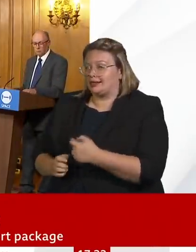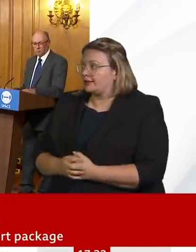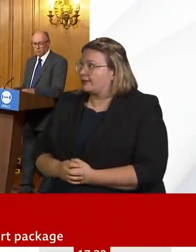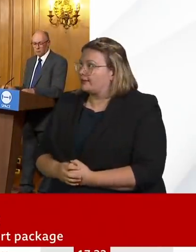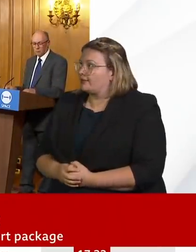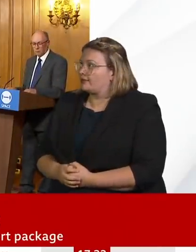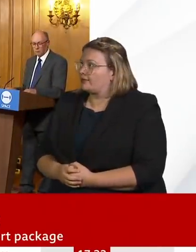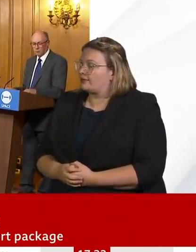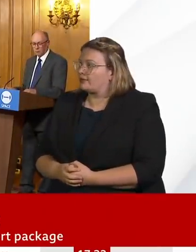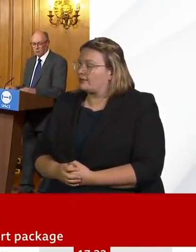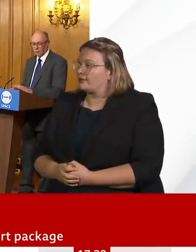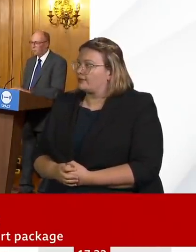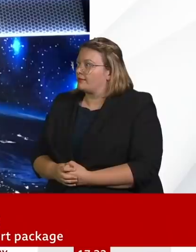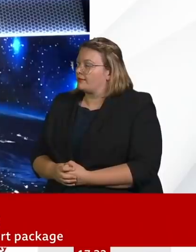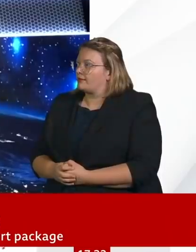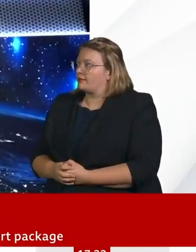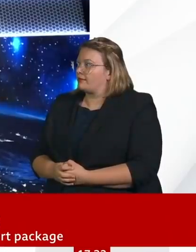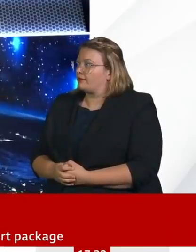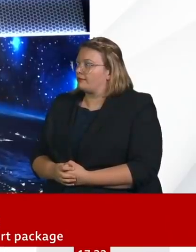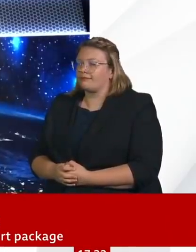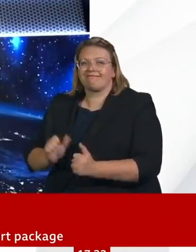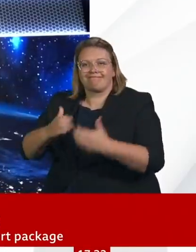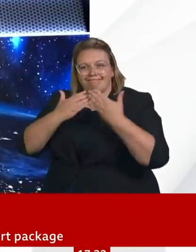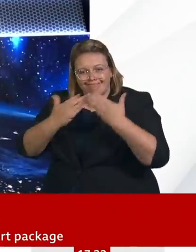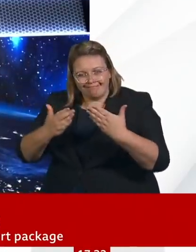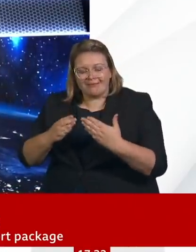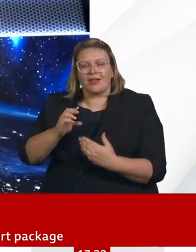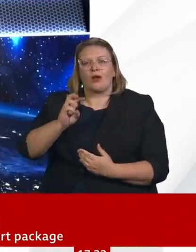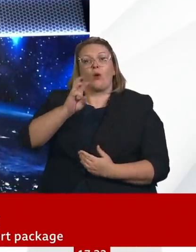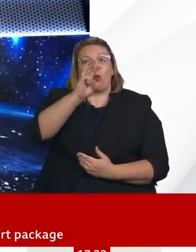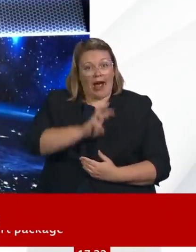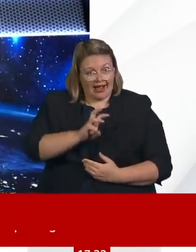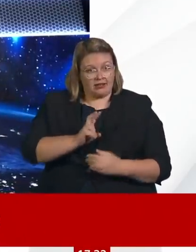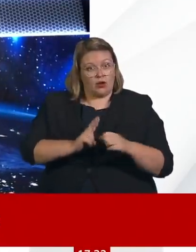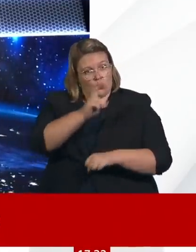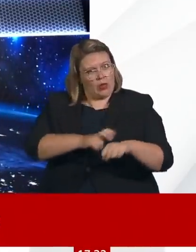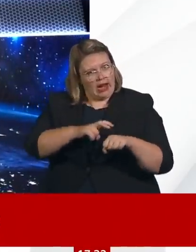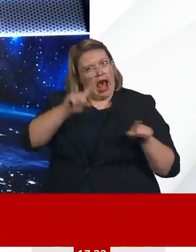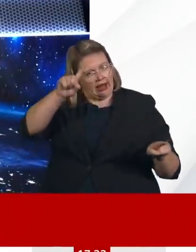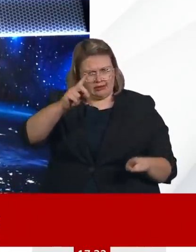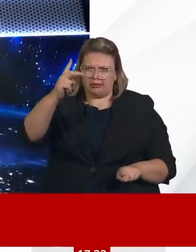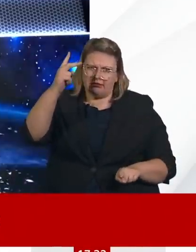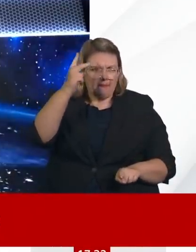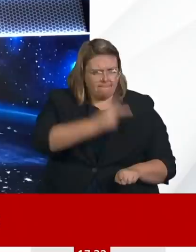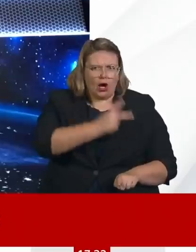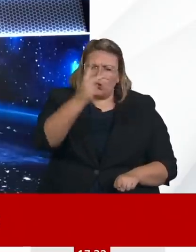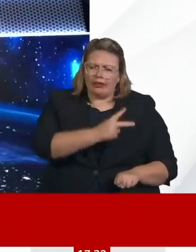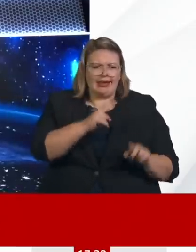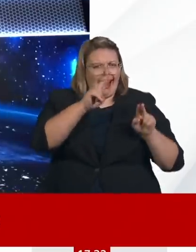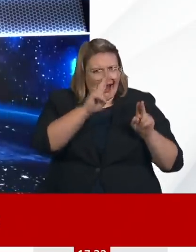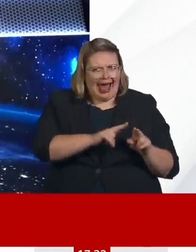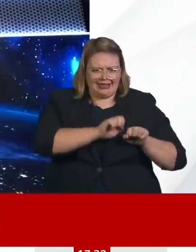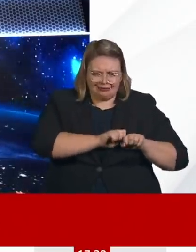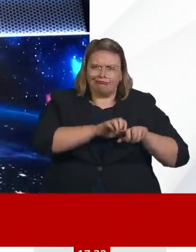Good afternoon, Prime Minister. Thank you very much. Wales and Northern Ireland both have lower infection rates than England,